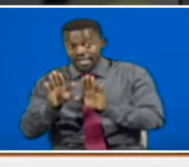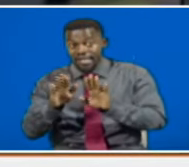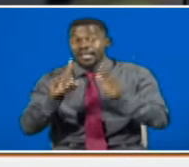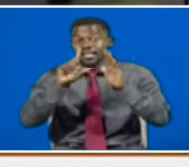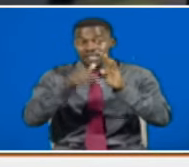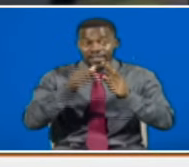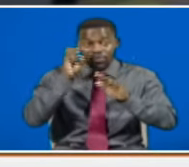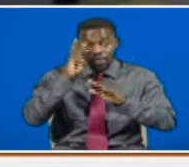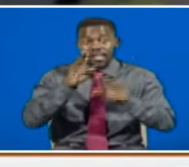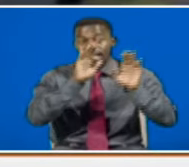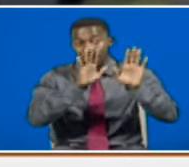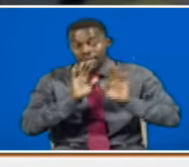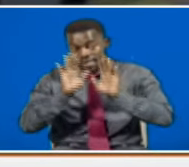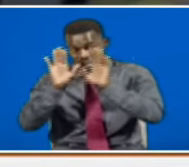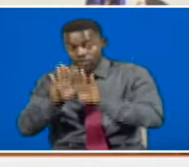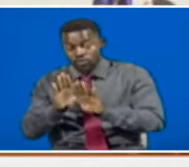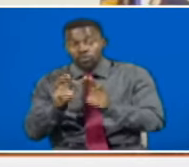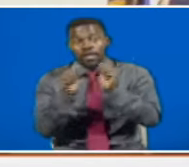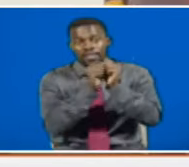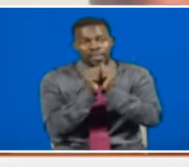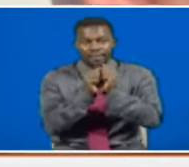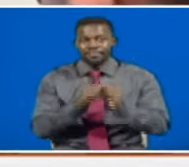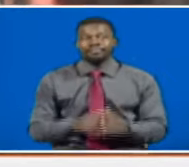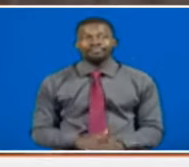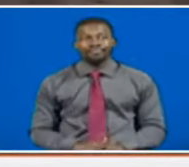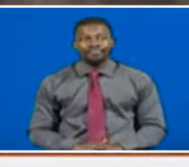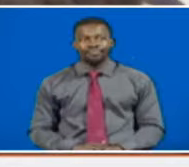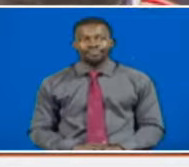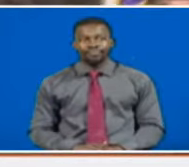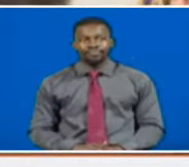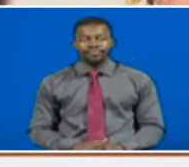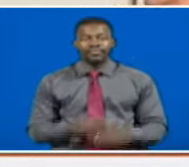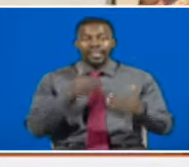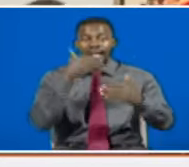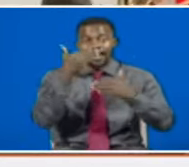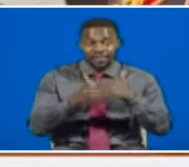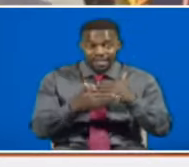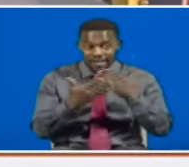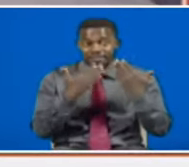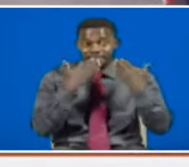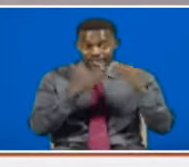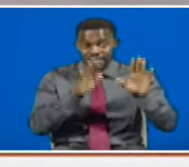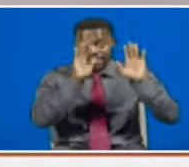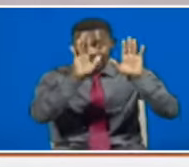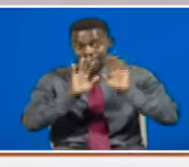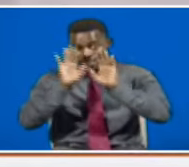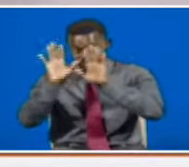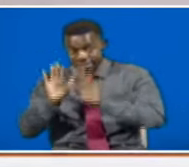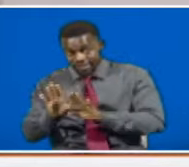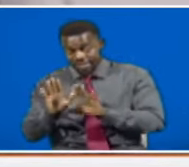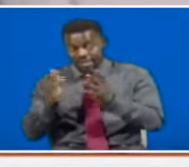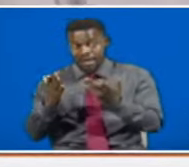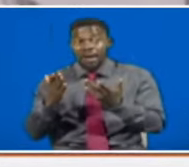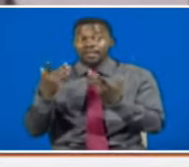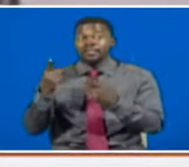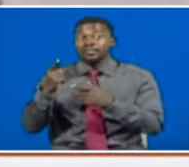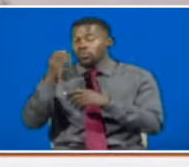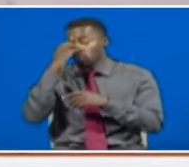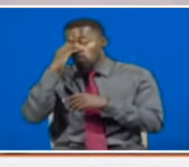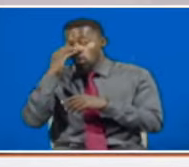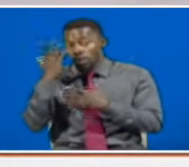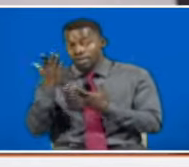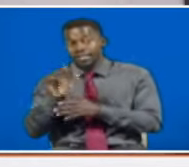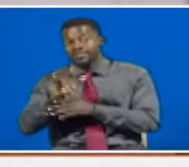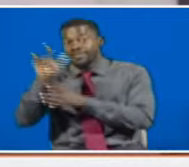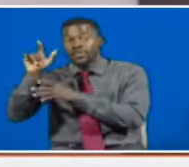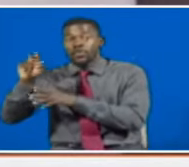AUC job, albeit separately. After the trip to the West, President Ruto is set to head north with a trip to